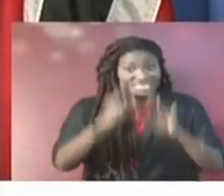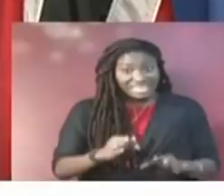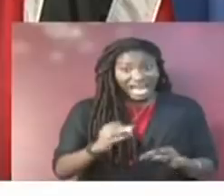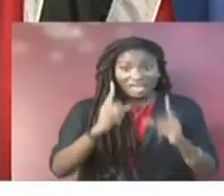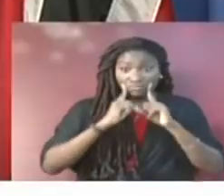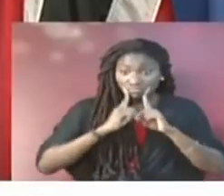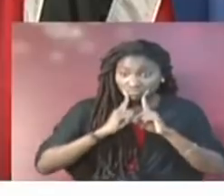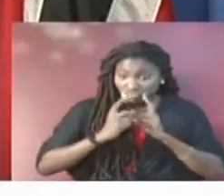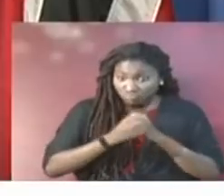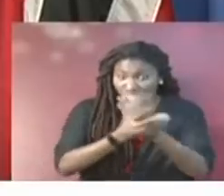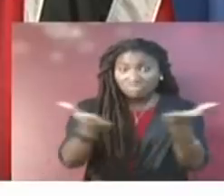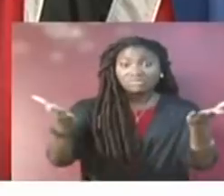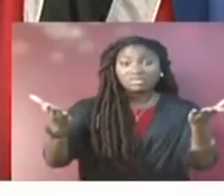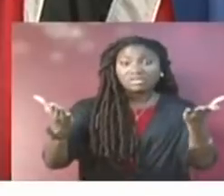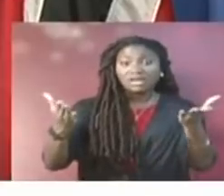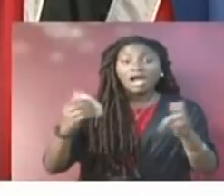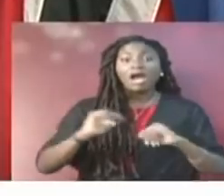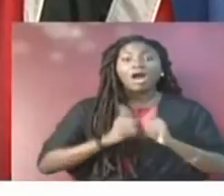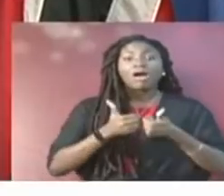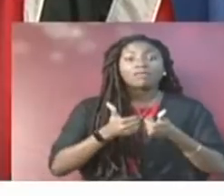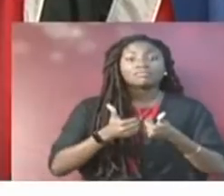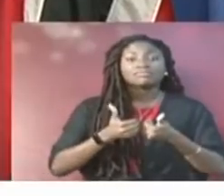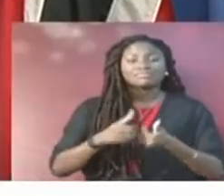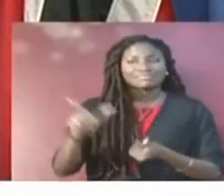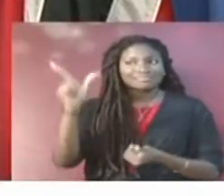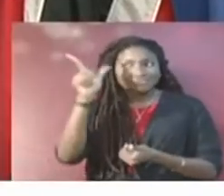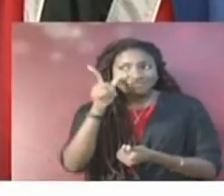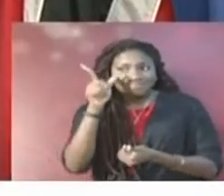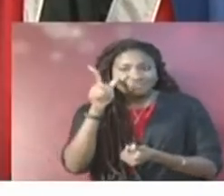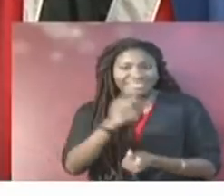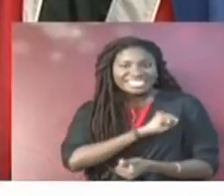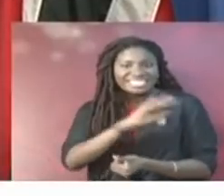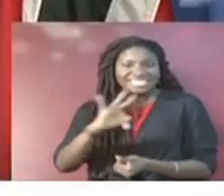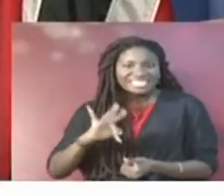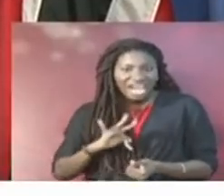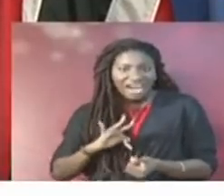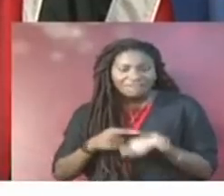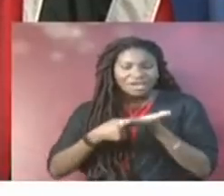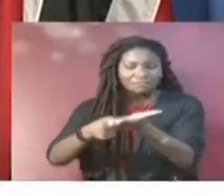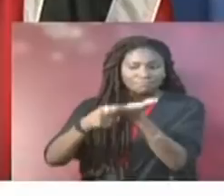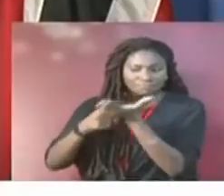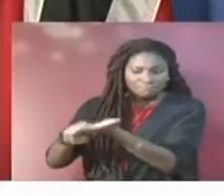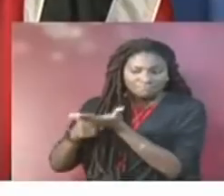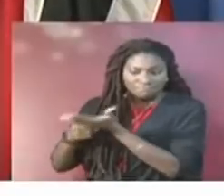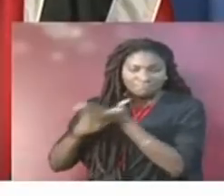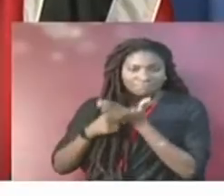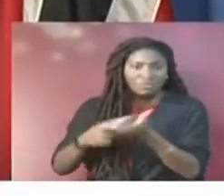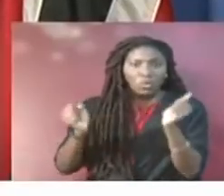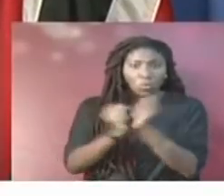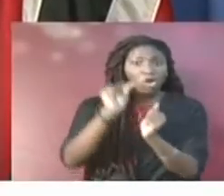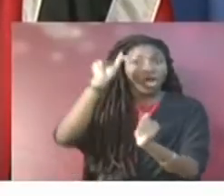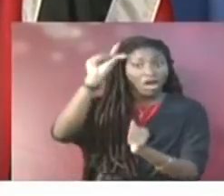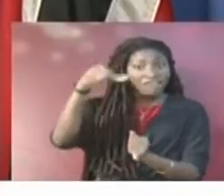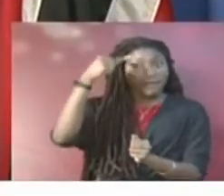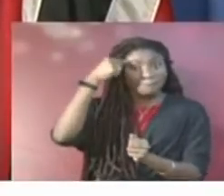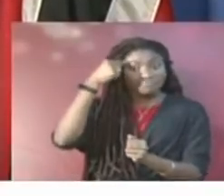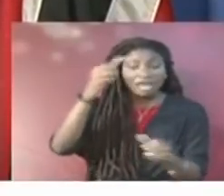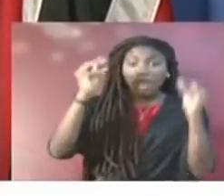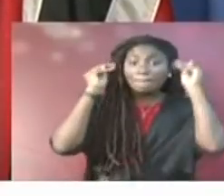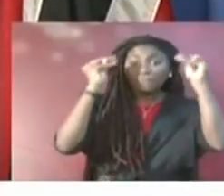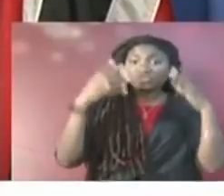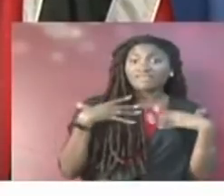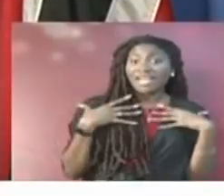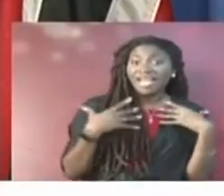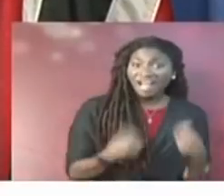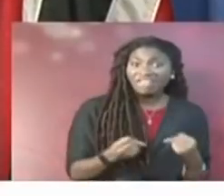you is rooted in the work of the staff that is on the government's payroll in the Ministry of Health.